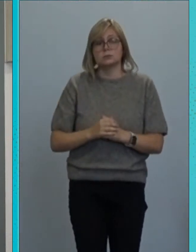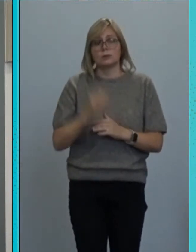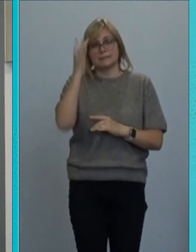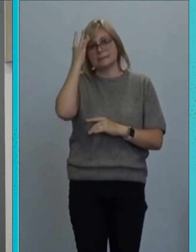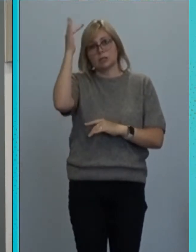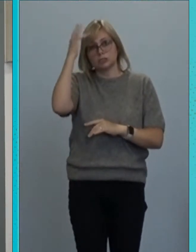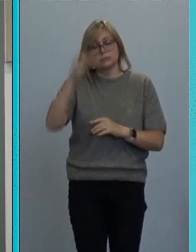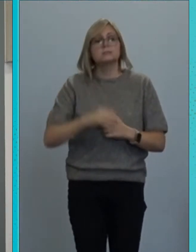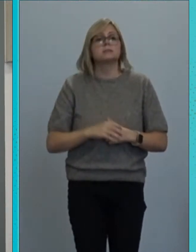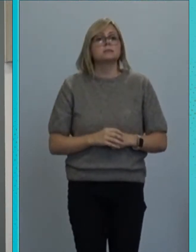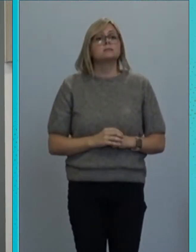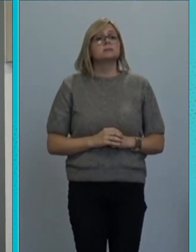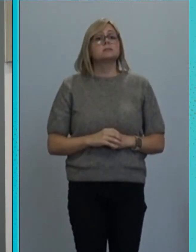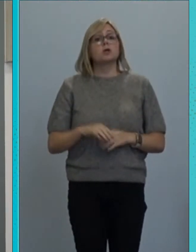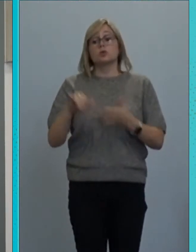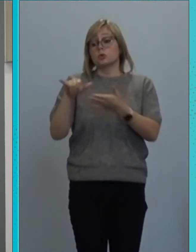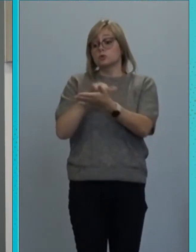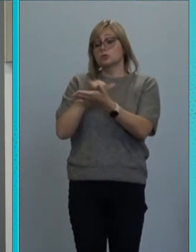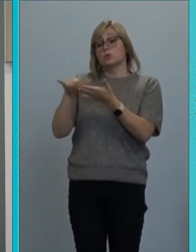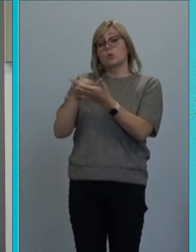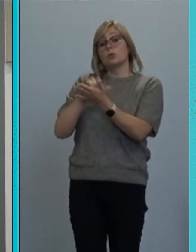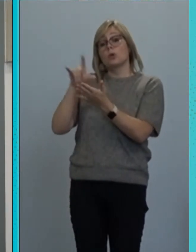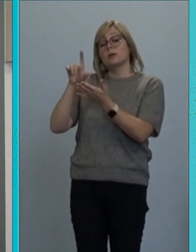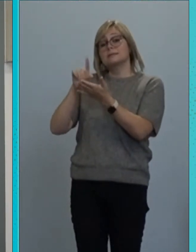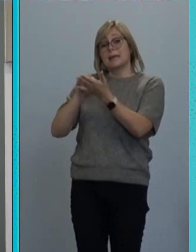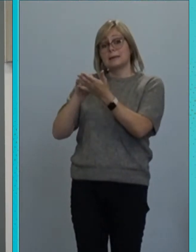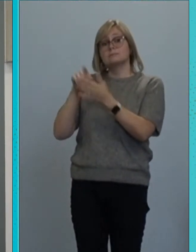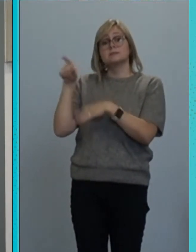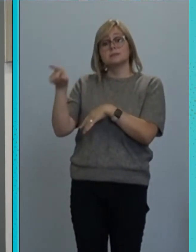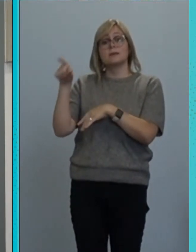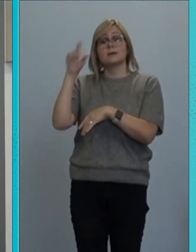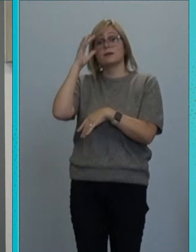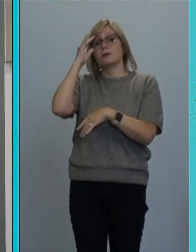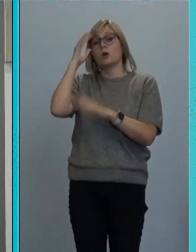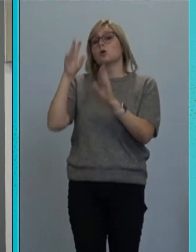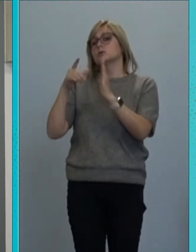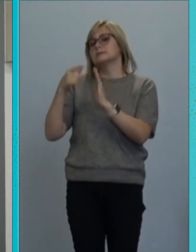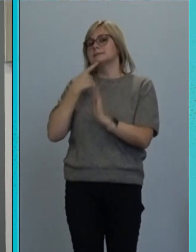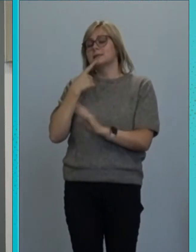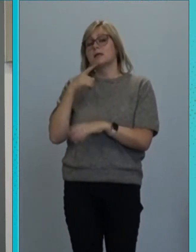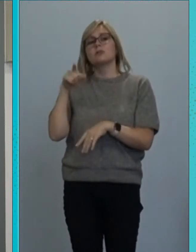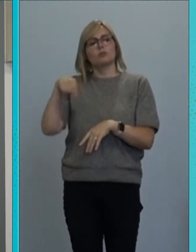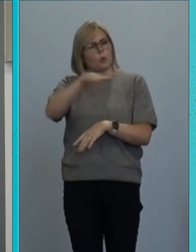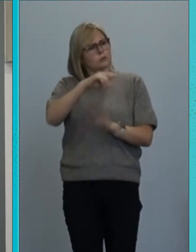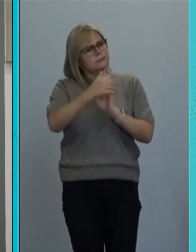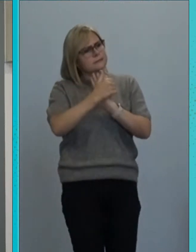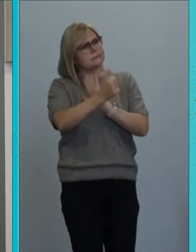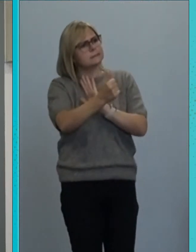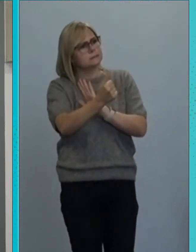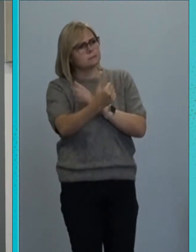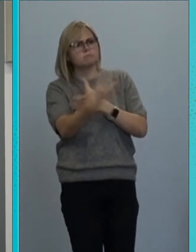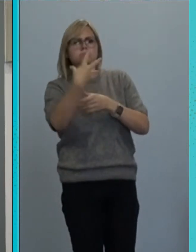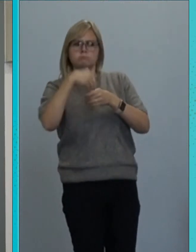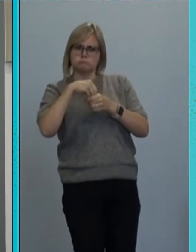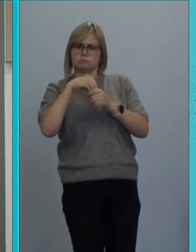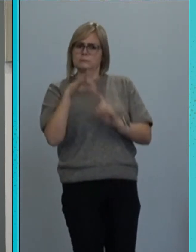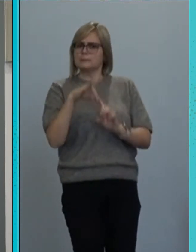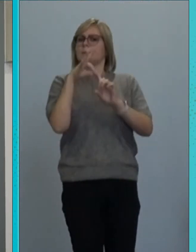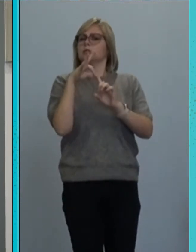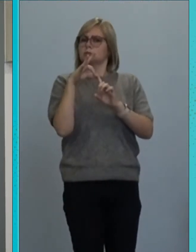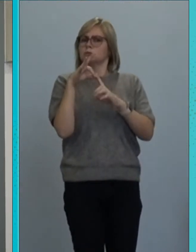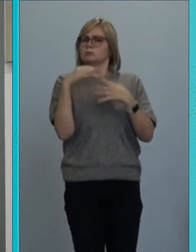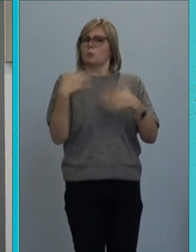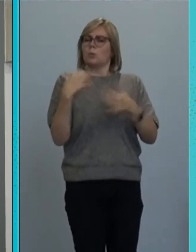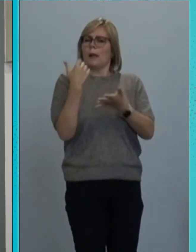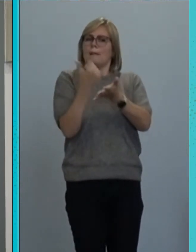The New York Times, my newspaper, noted that these are, quote, skills that come in especially handy when